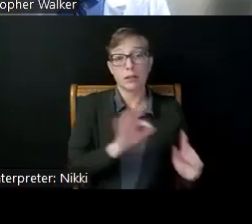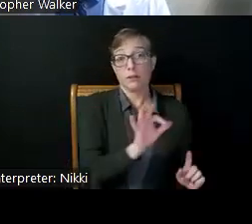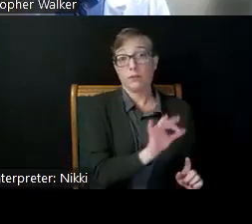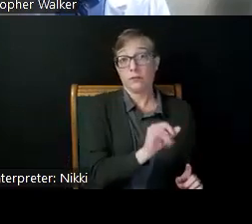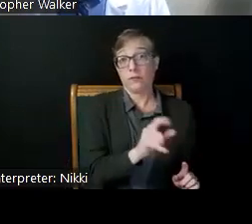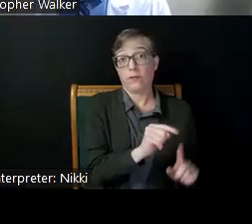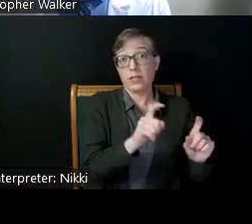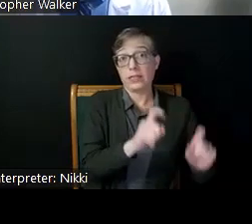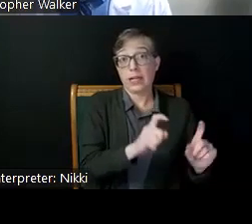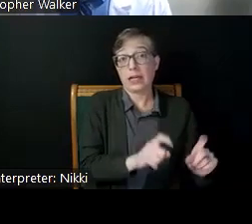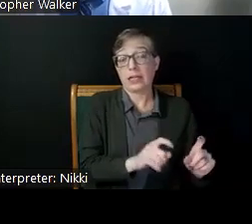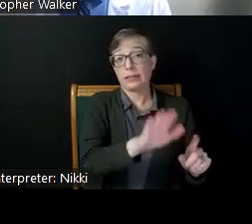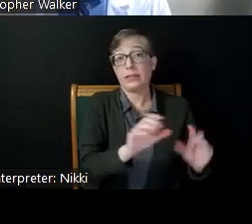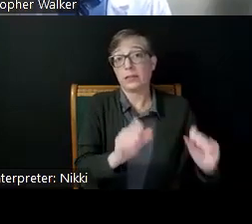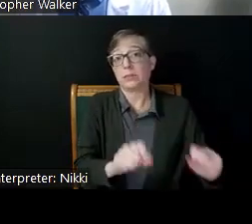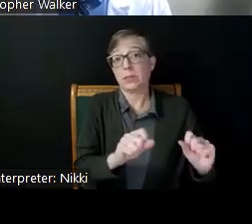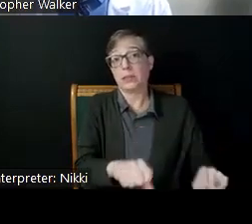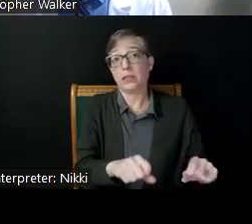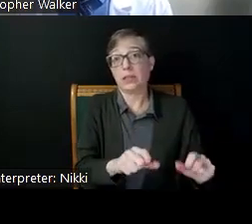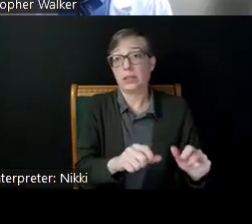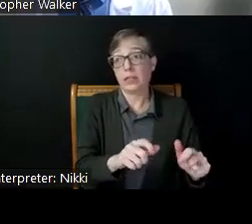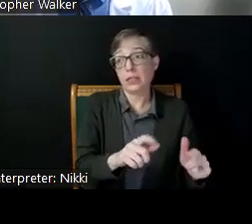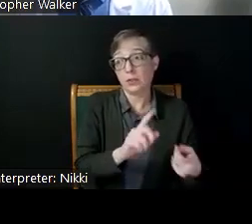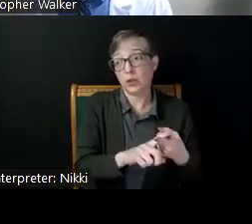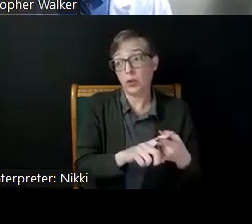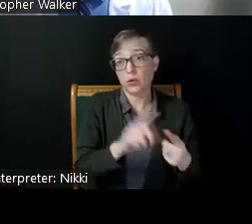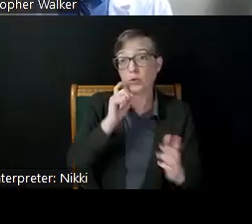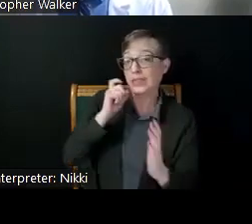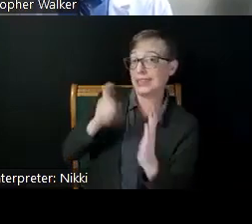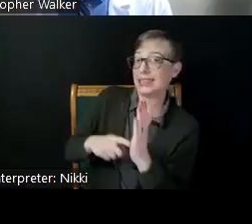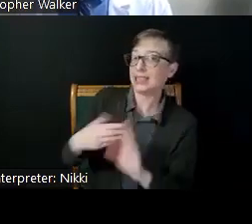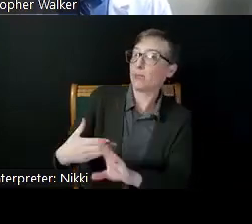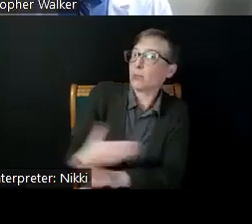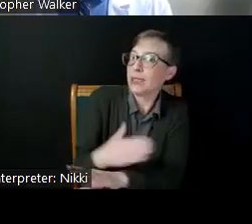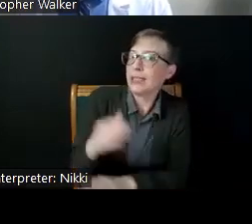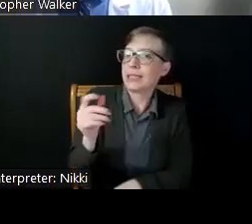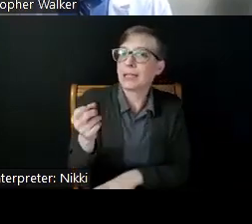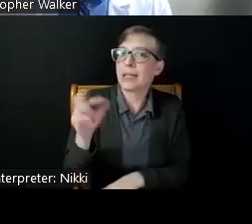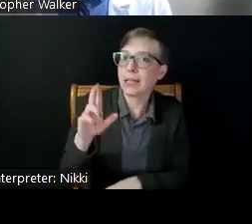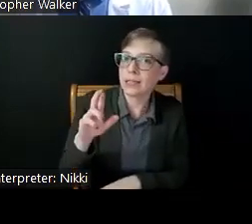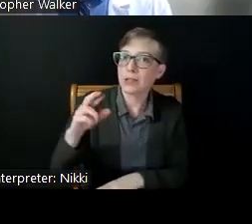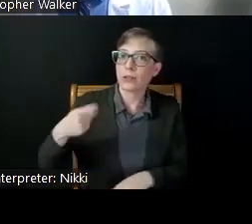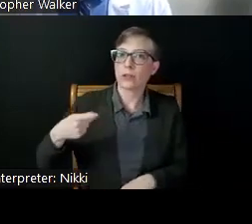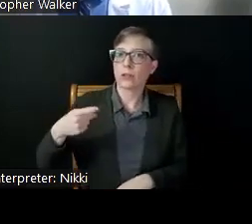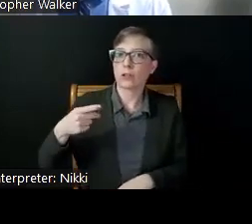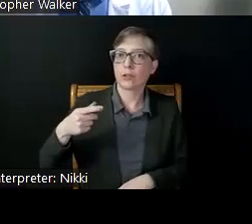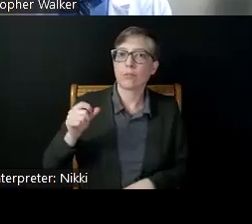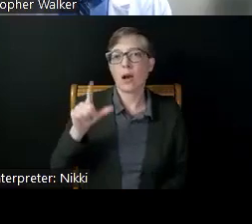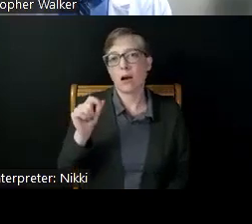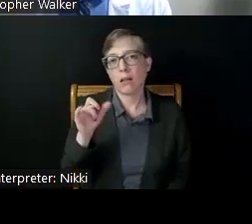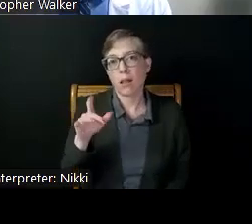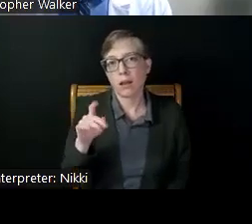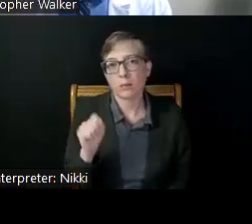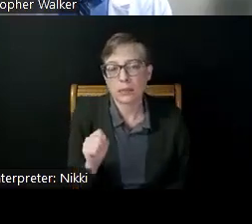a precancerous lesion is significantly lower compared to its ability to detect